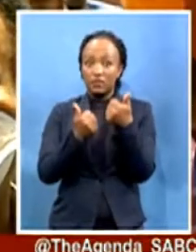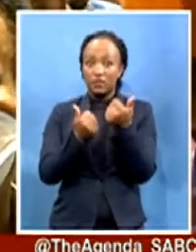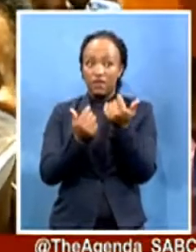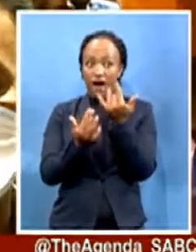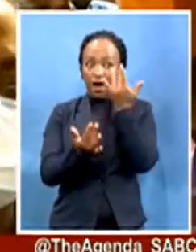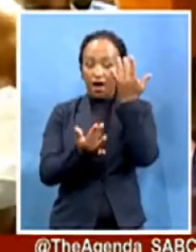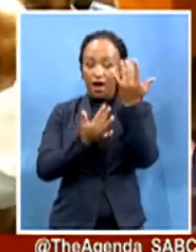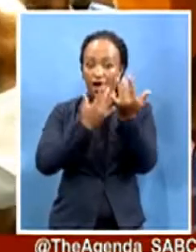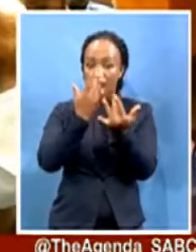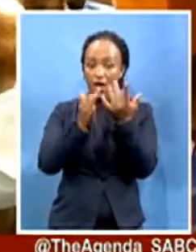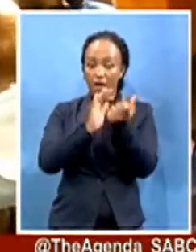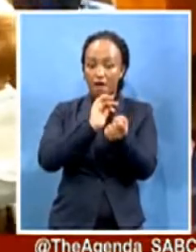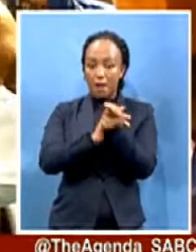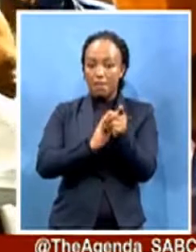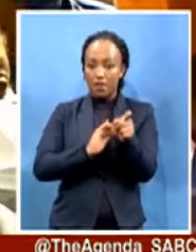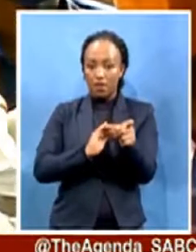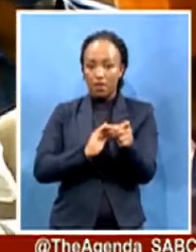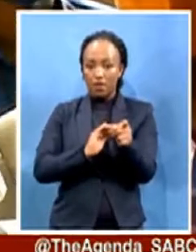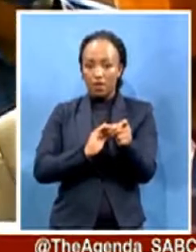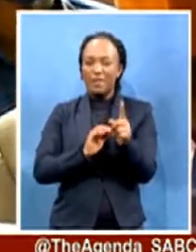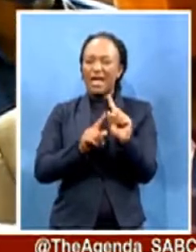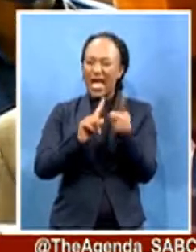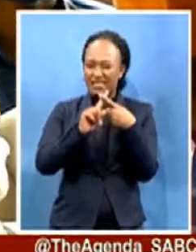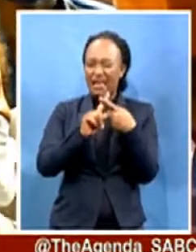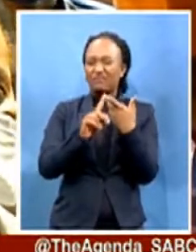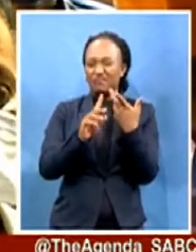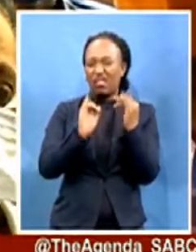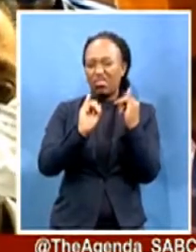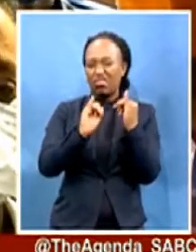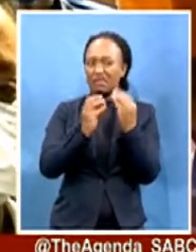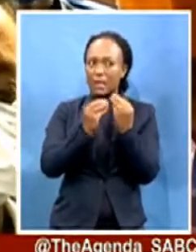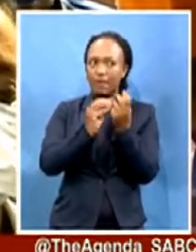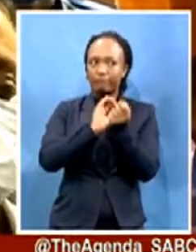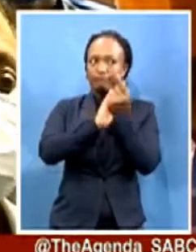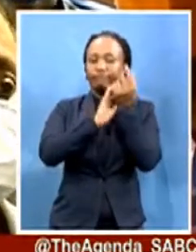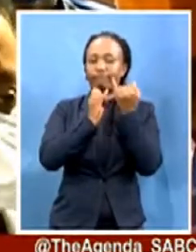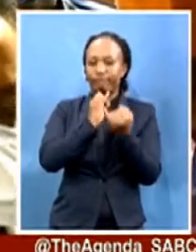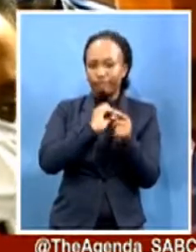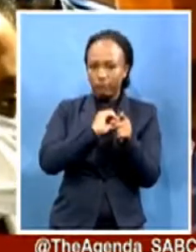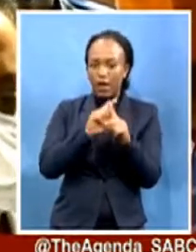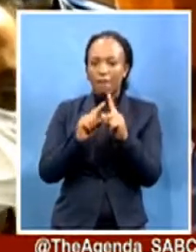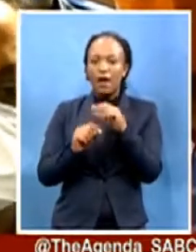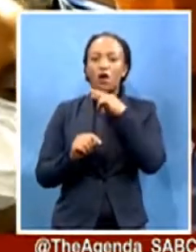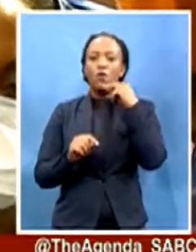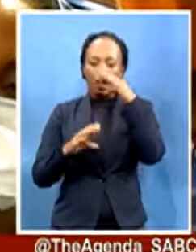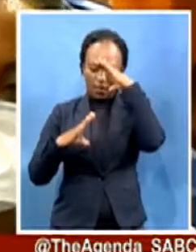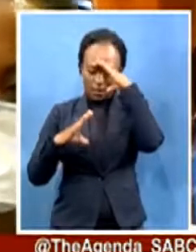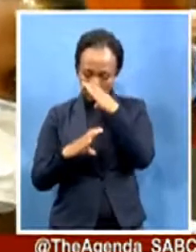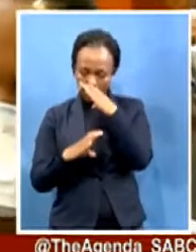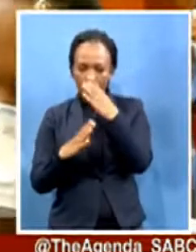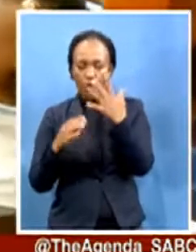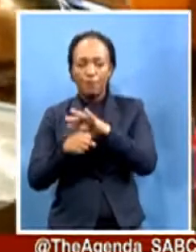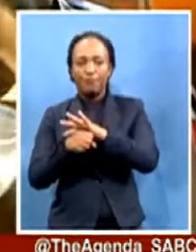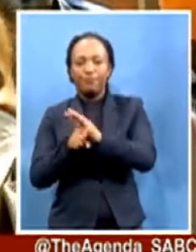an accident. But the real issue, we must still focus on the COVID-19. We also need to understand